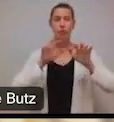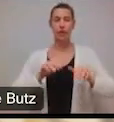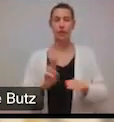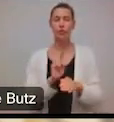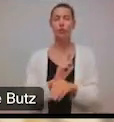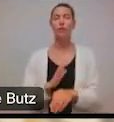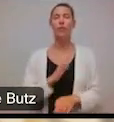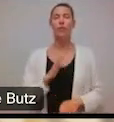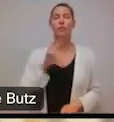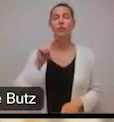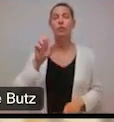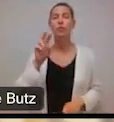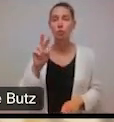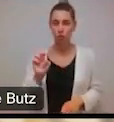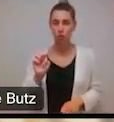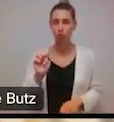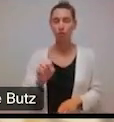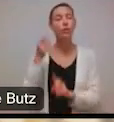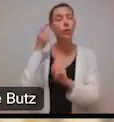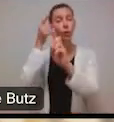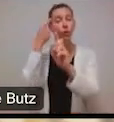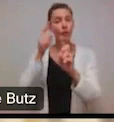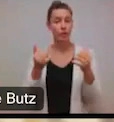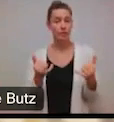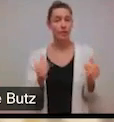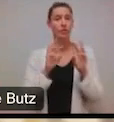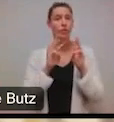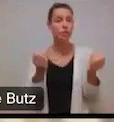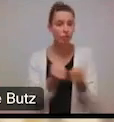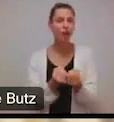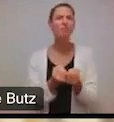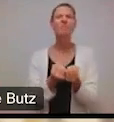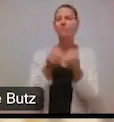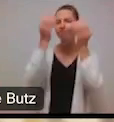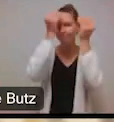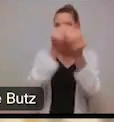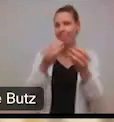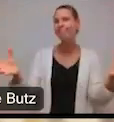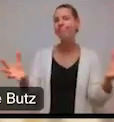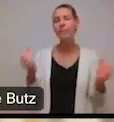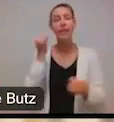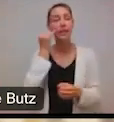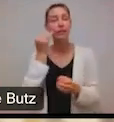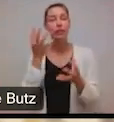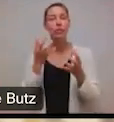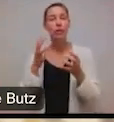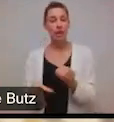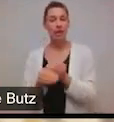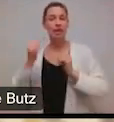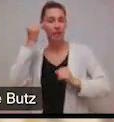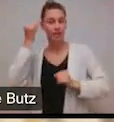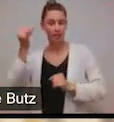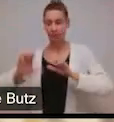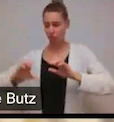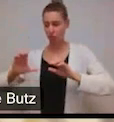The purpose of this session is more to give you information. If you would like to put ideas in the chat, you are more than welcome